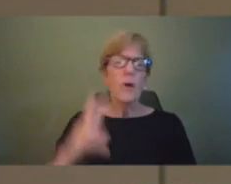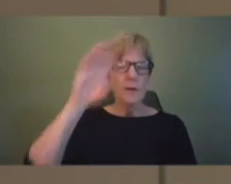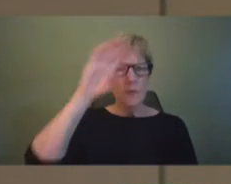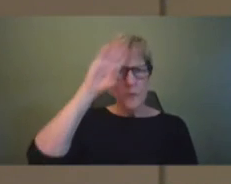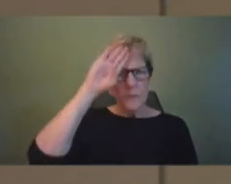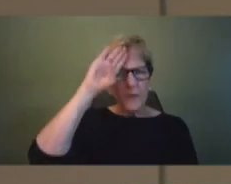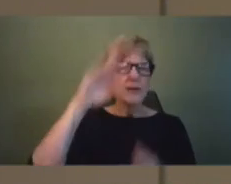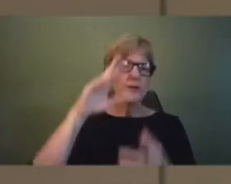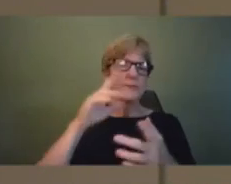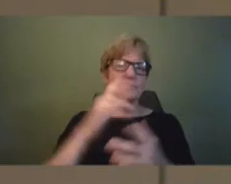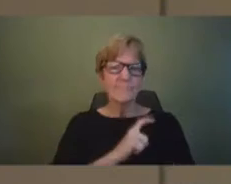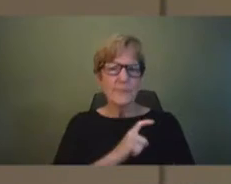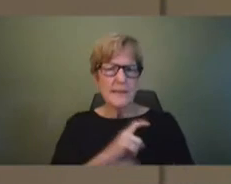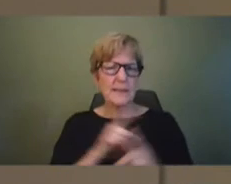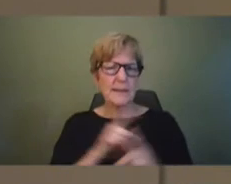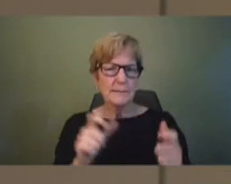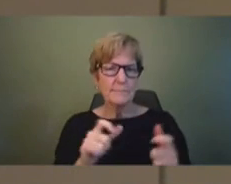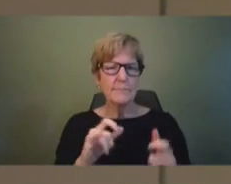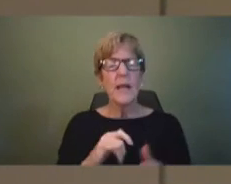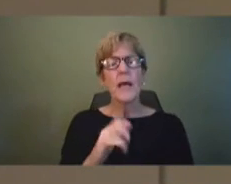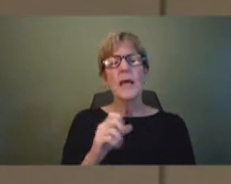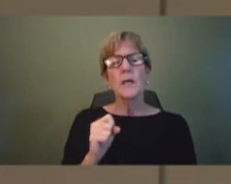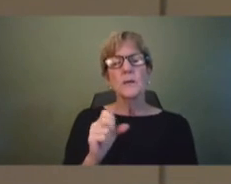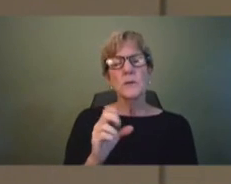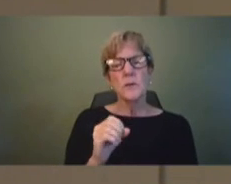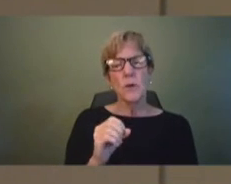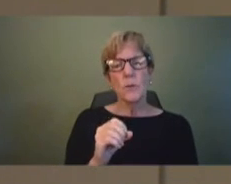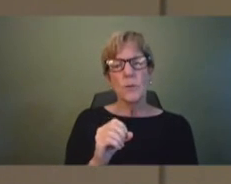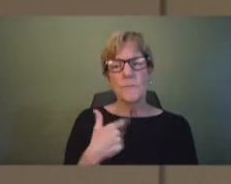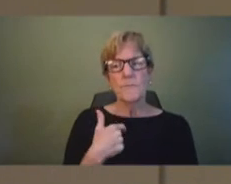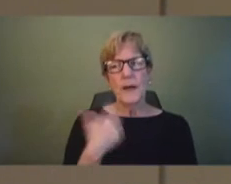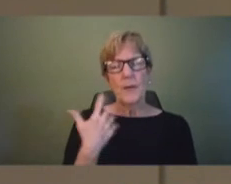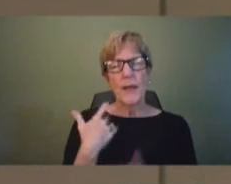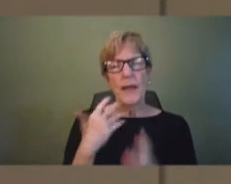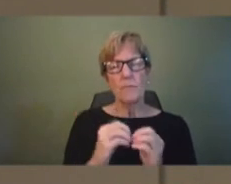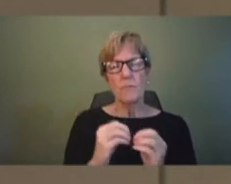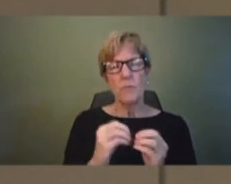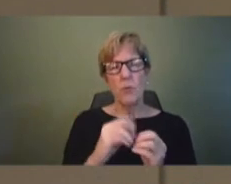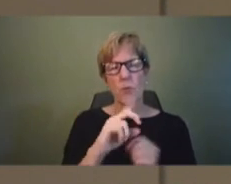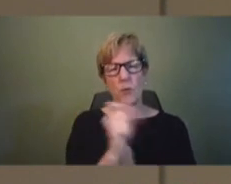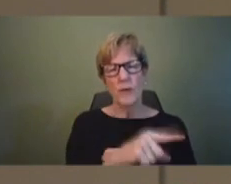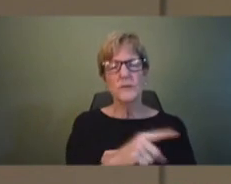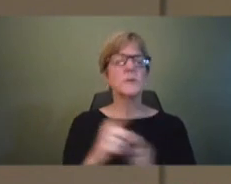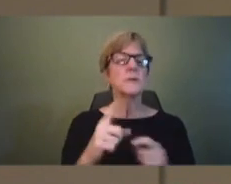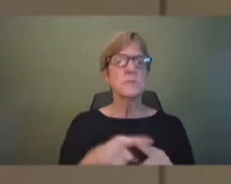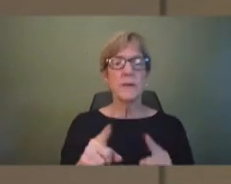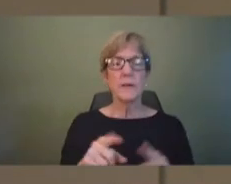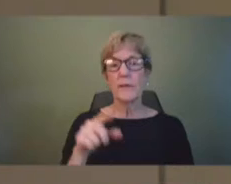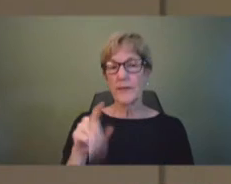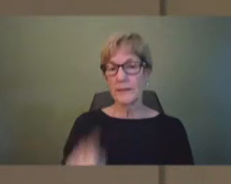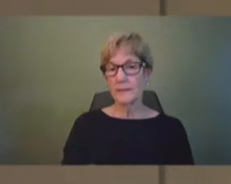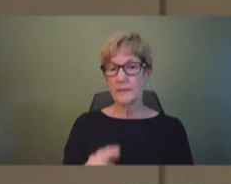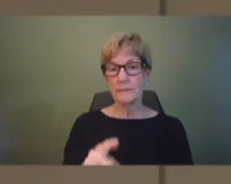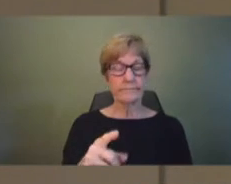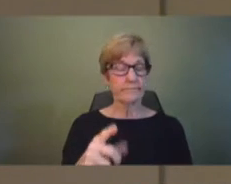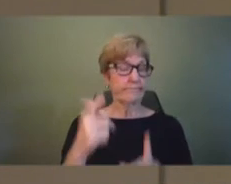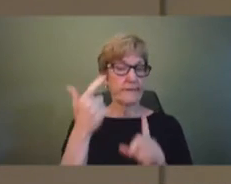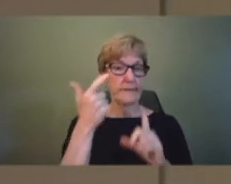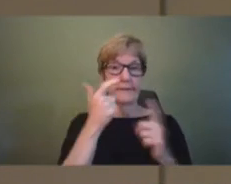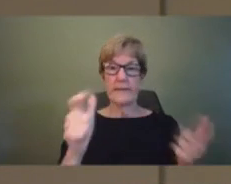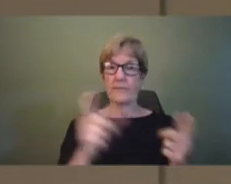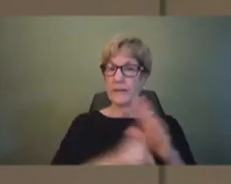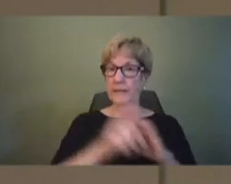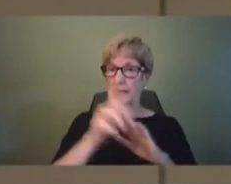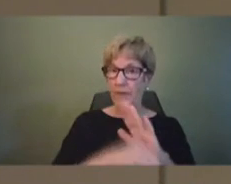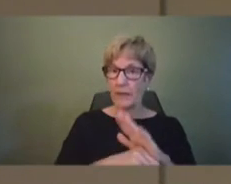again um so I'll have followup questions for you but certainly this is a significant development uh we got